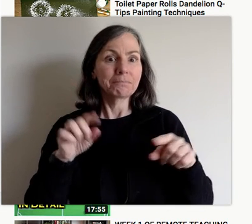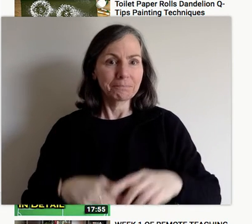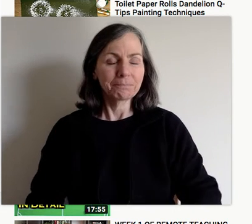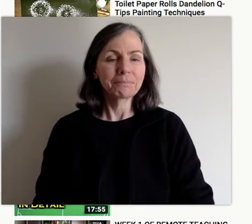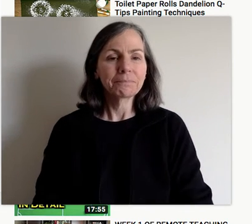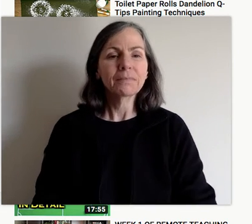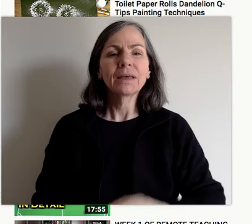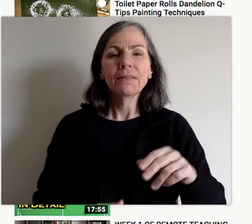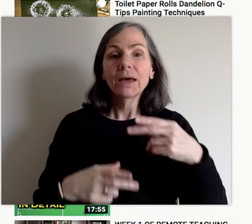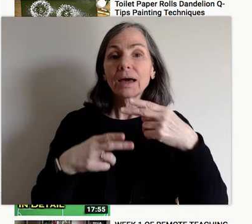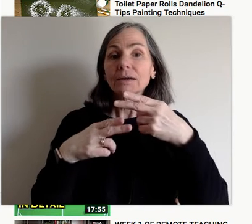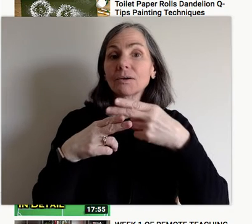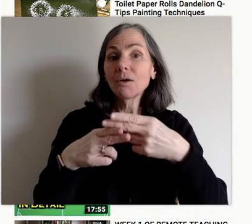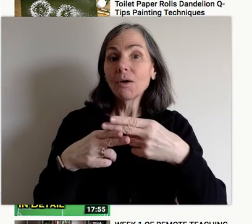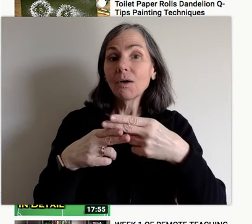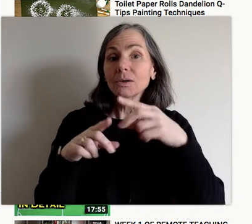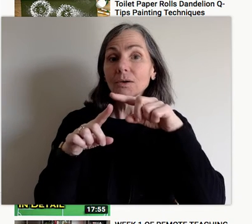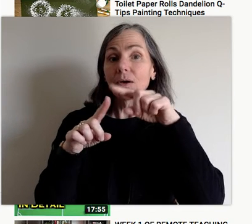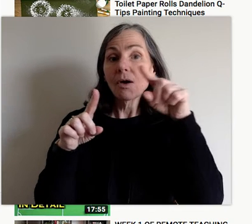We call this arc a